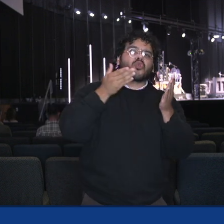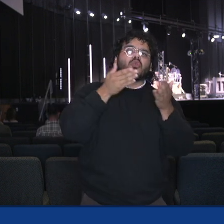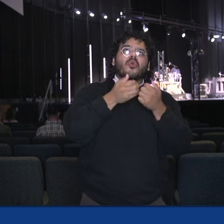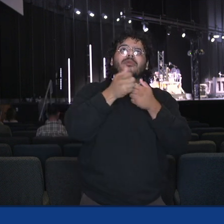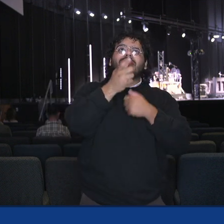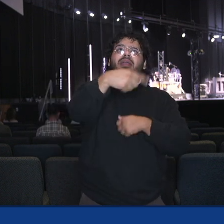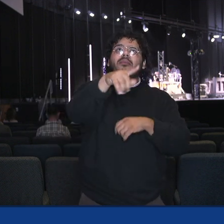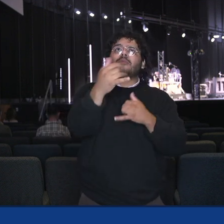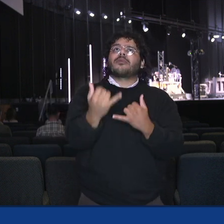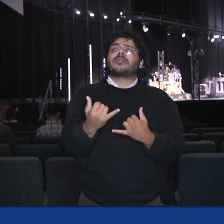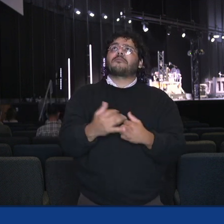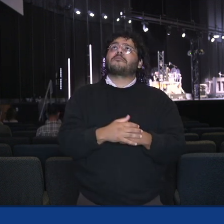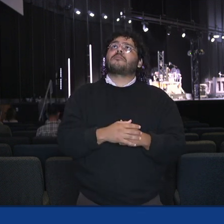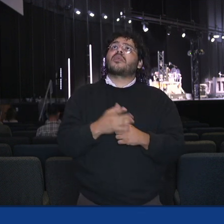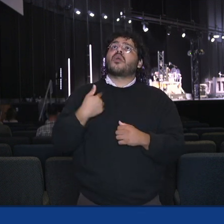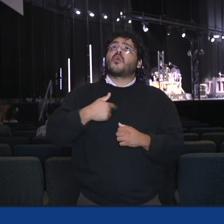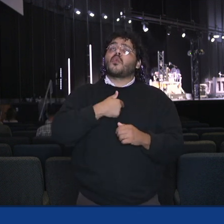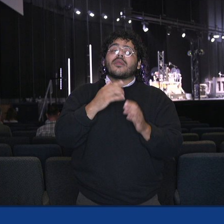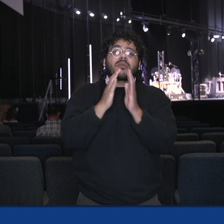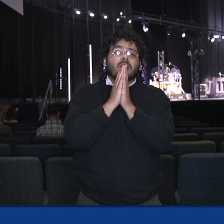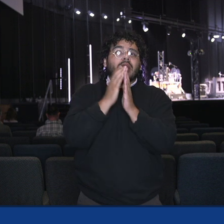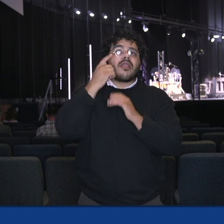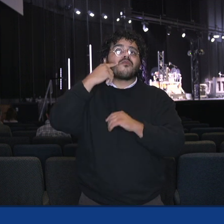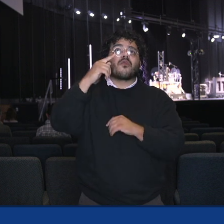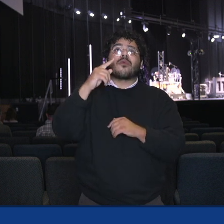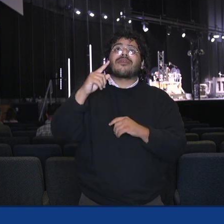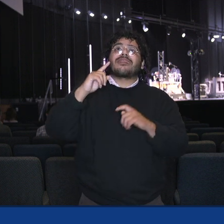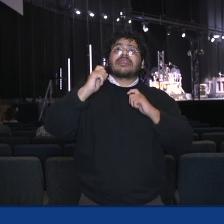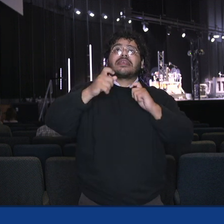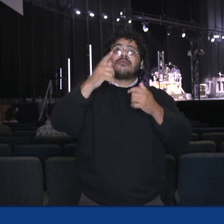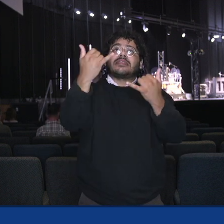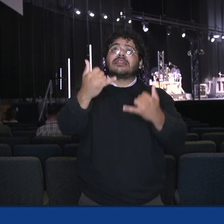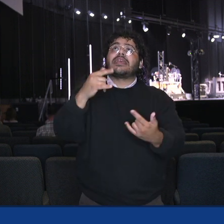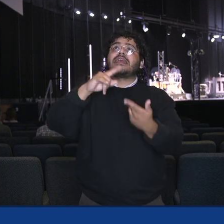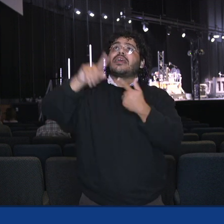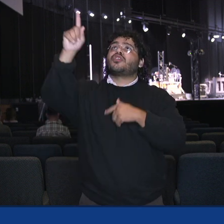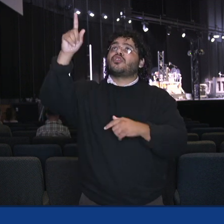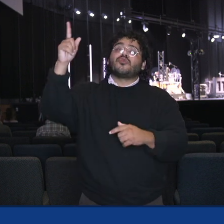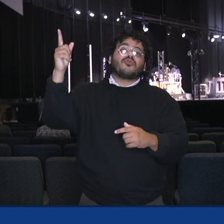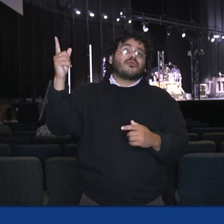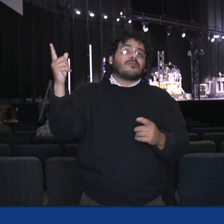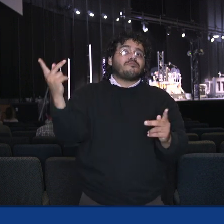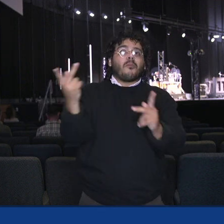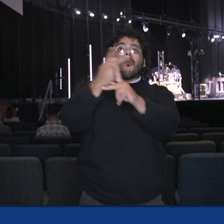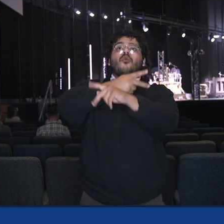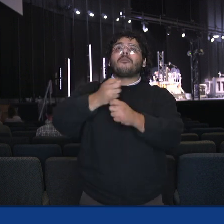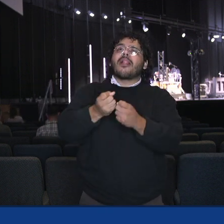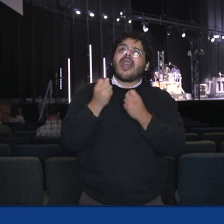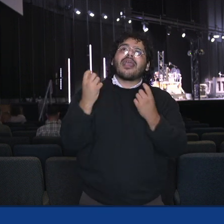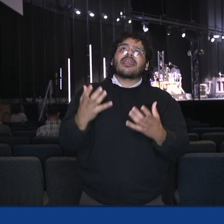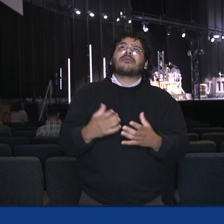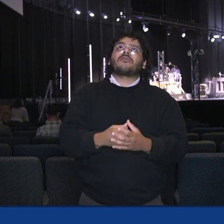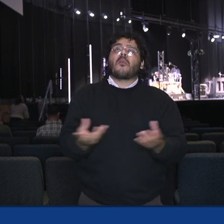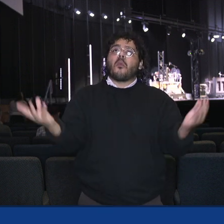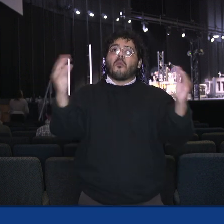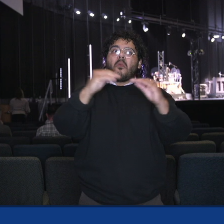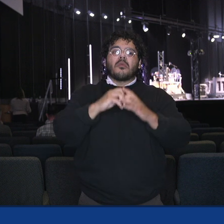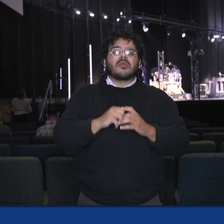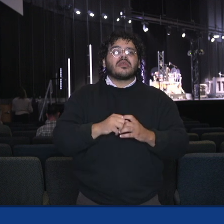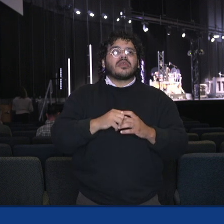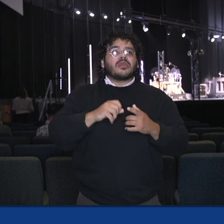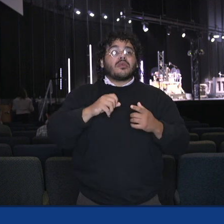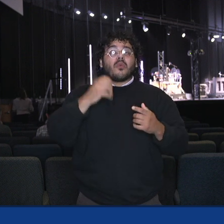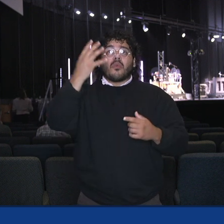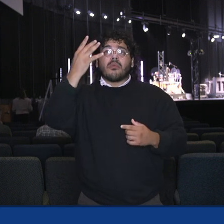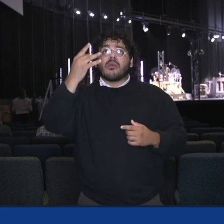We pray for the giving today. We ask that you multiply it. We ask that you continue to use it to bless